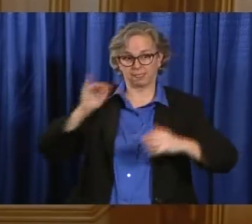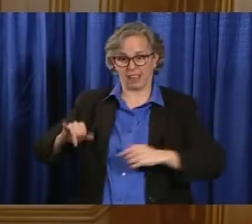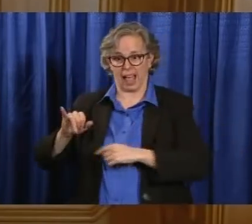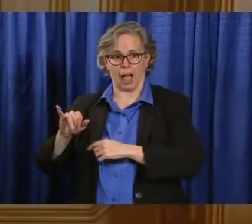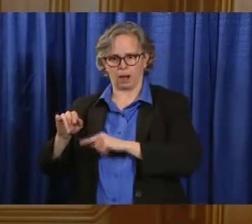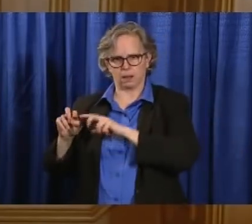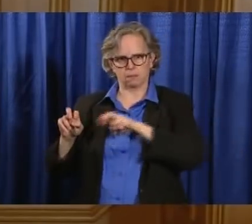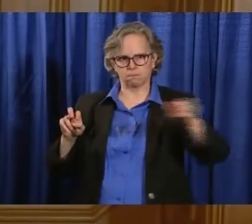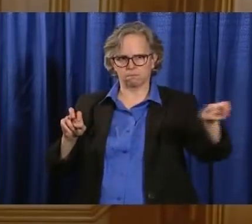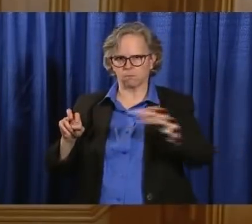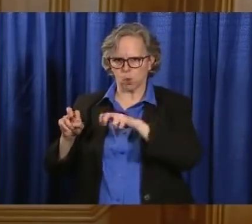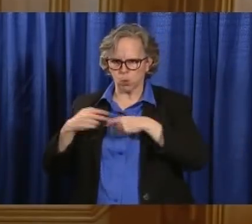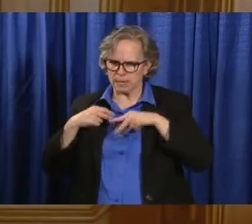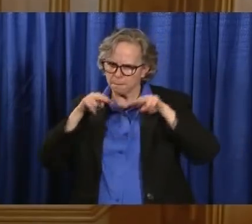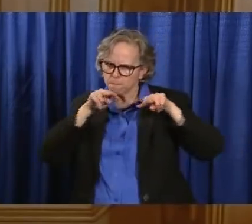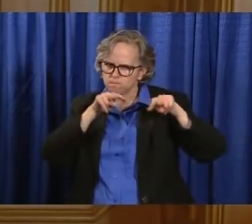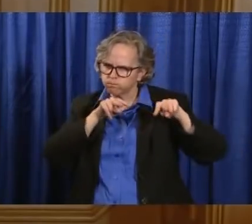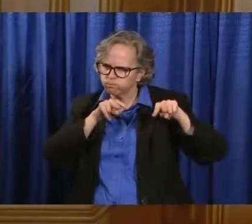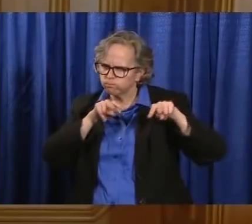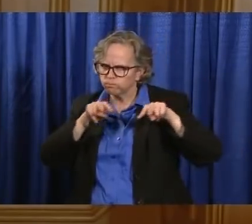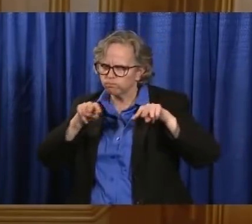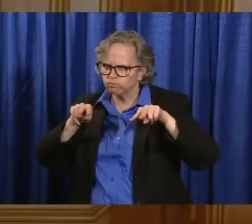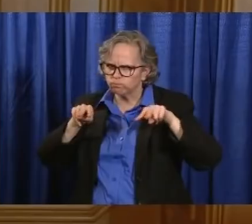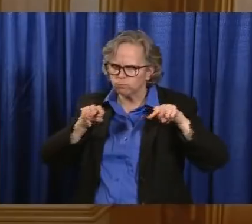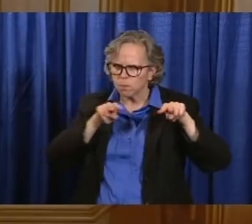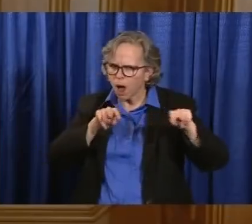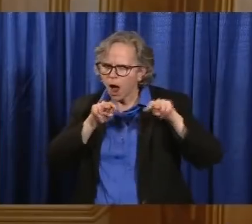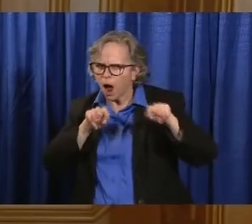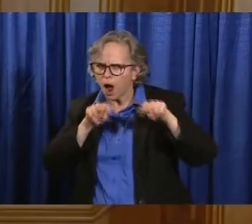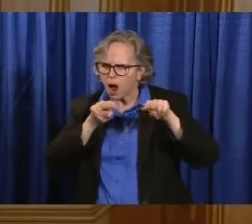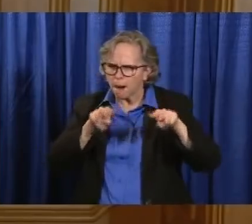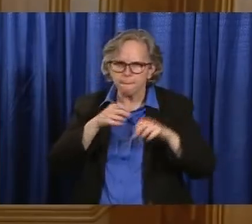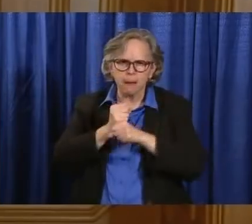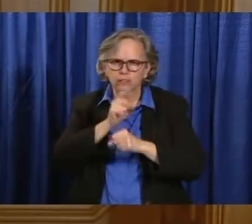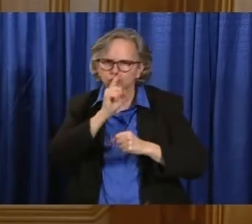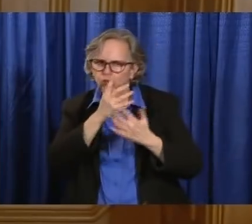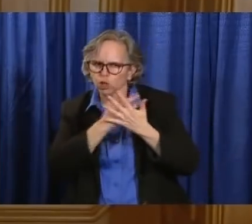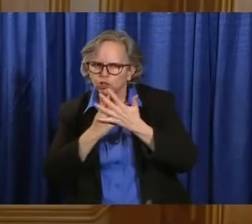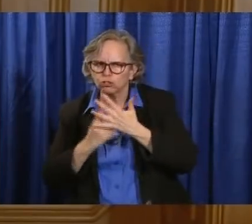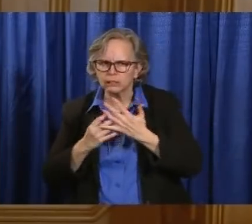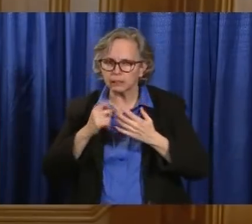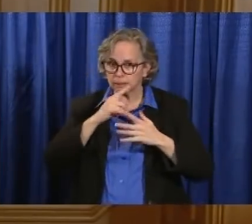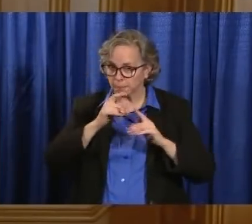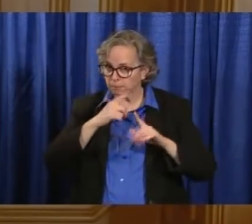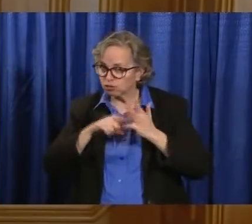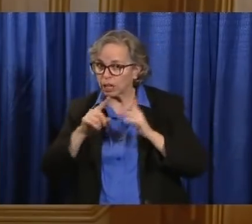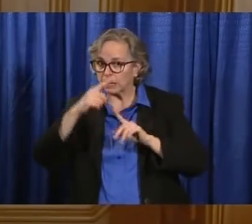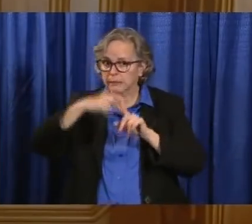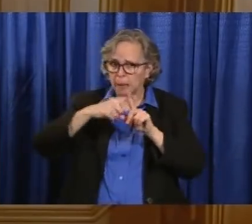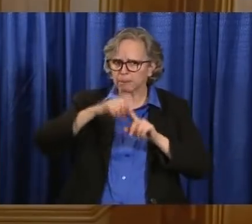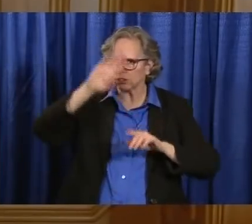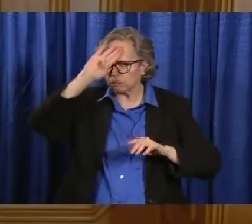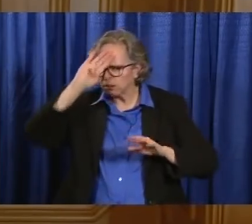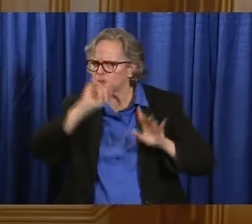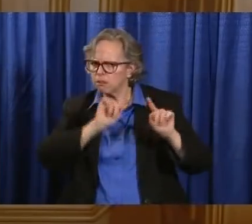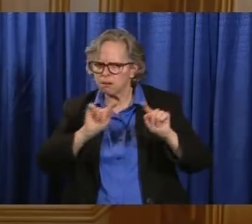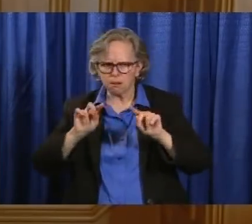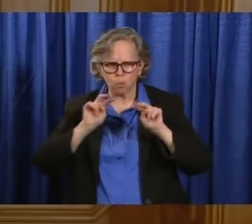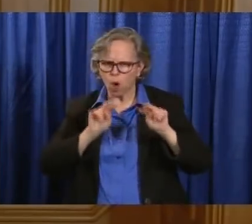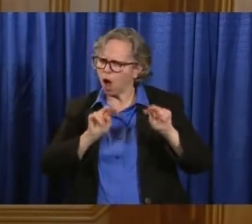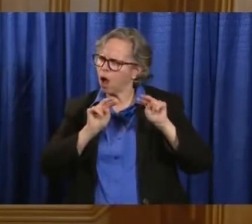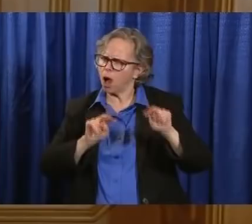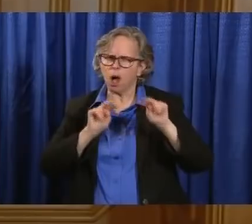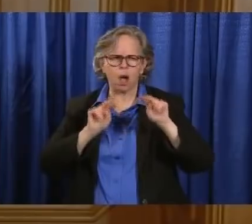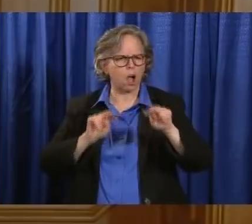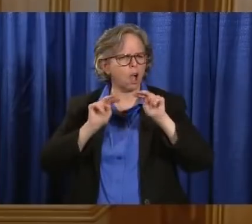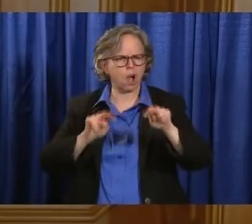no one in who is evidencing any signs that they might have the virus. And all these individuals are checked